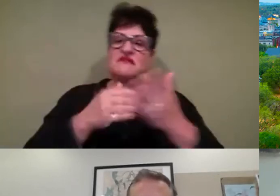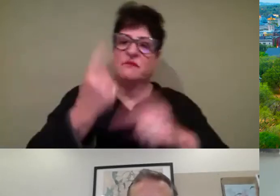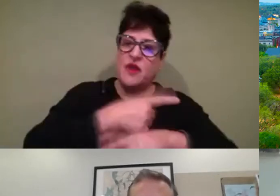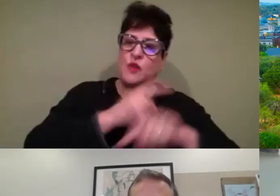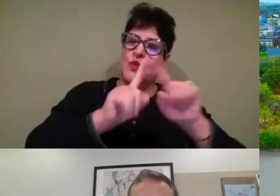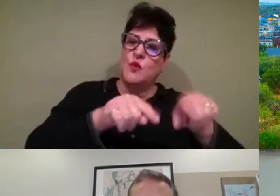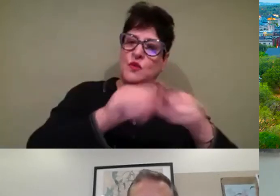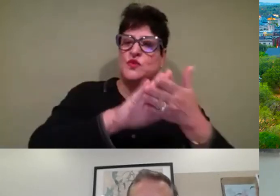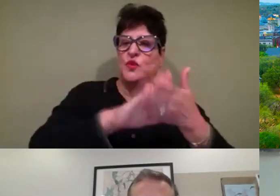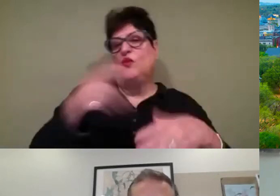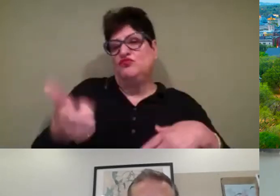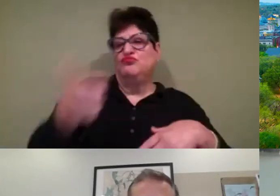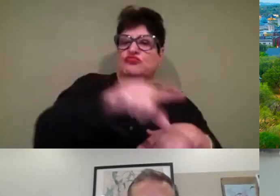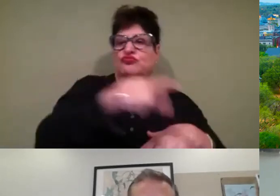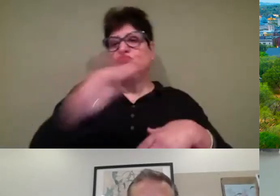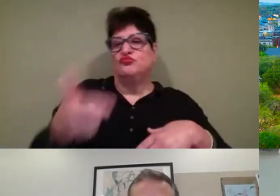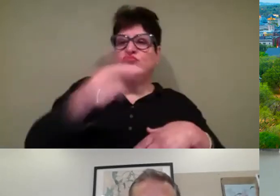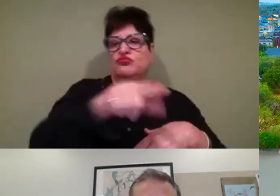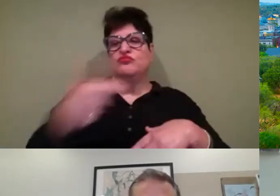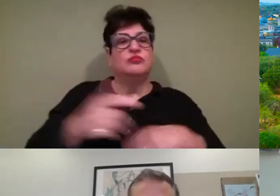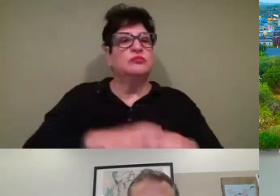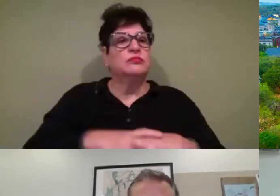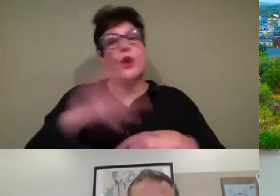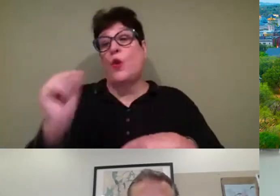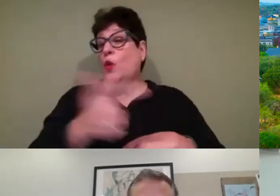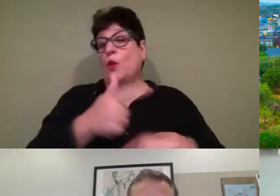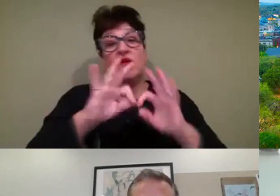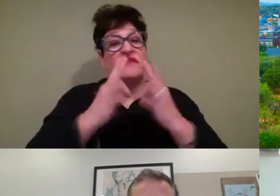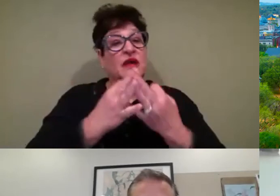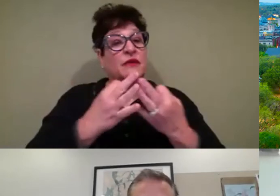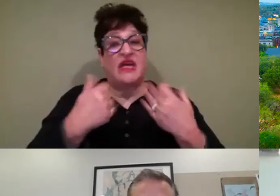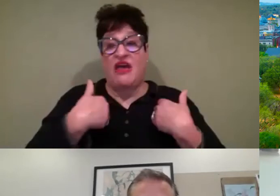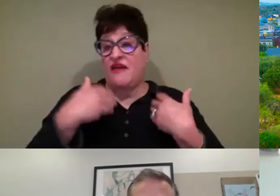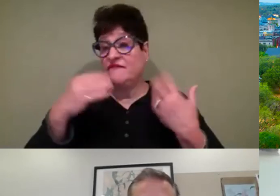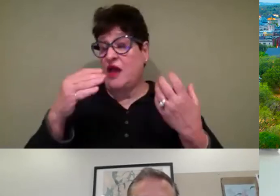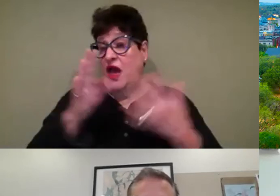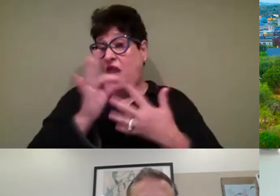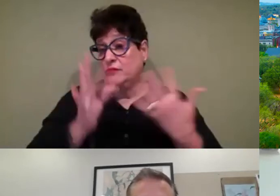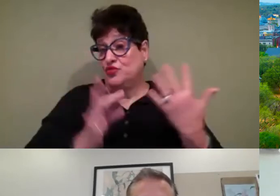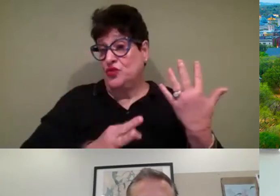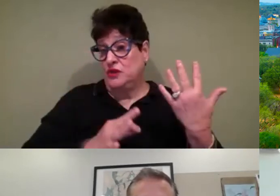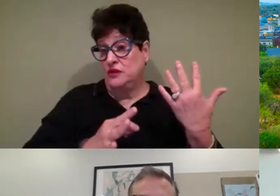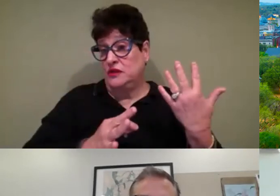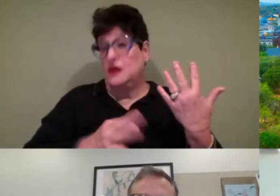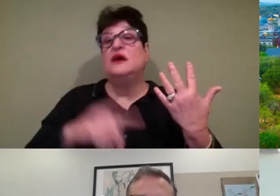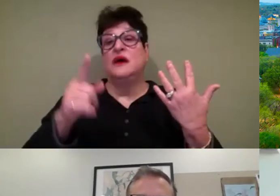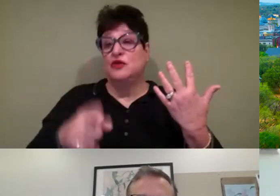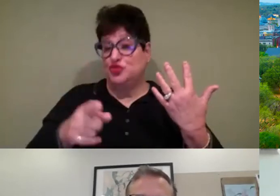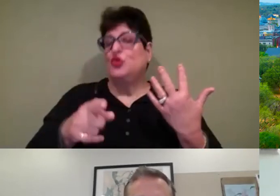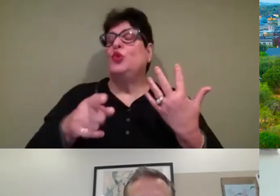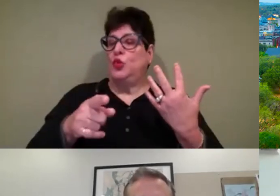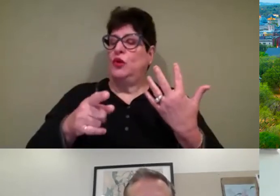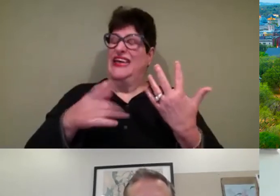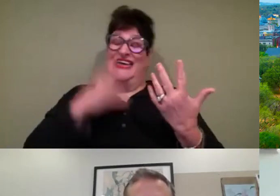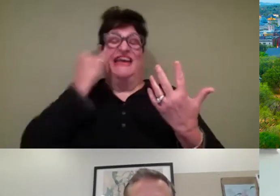And all parents have the option, or all families have the option, to remain in remote if they feel more comfortable